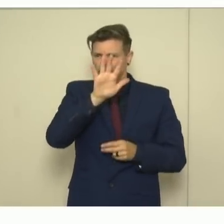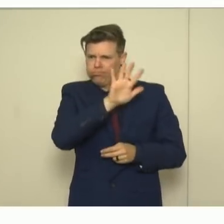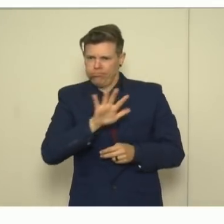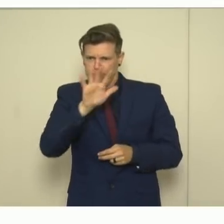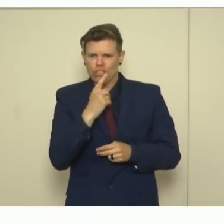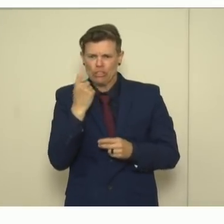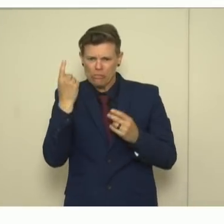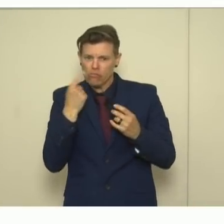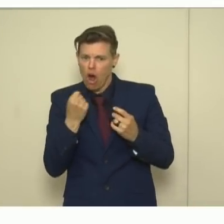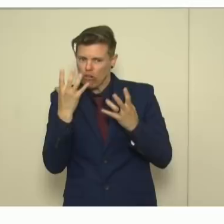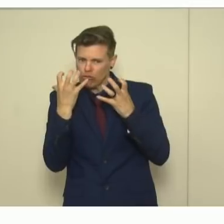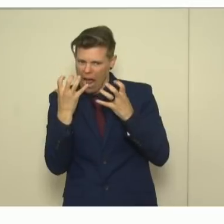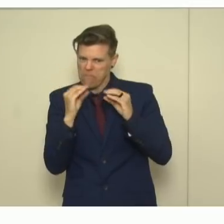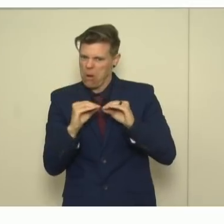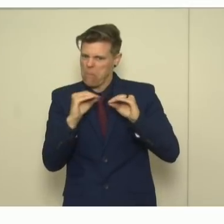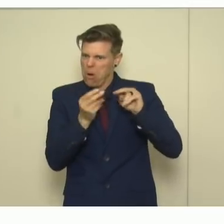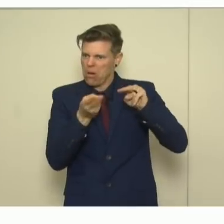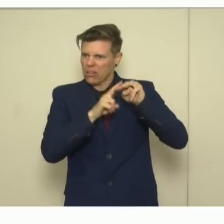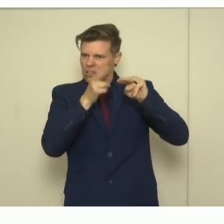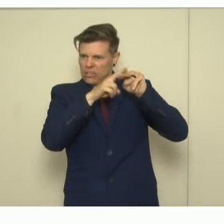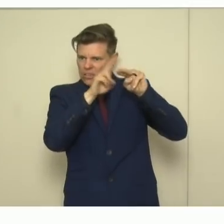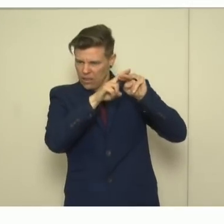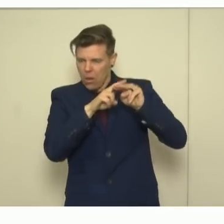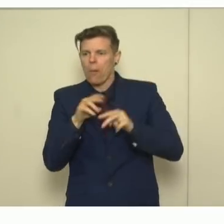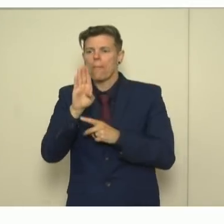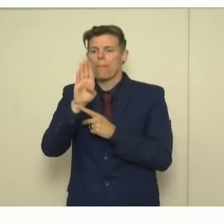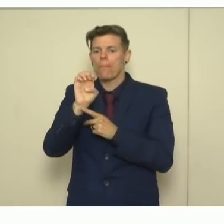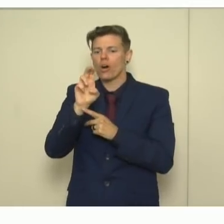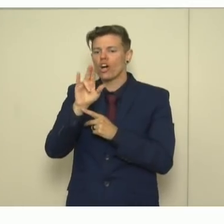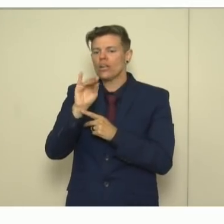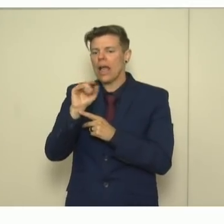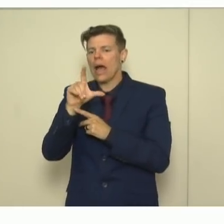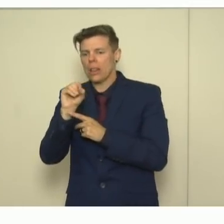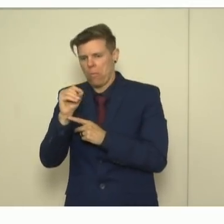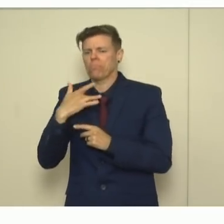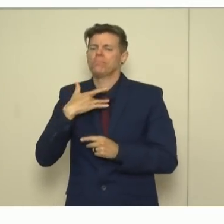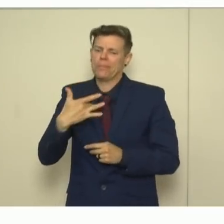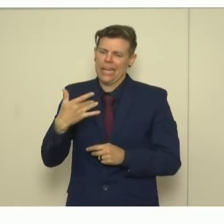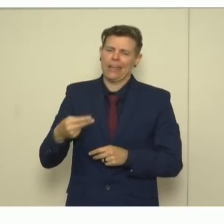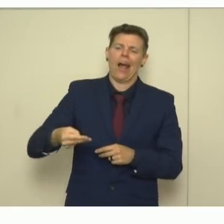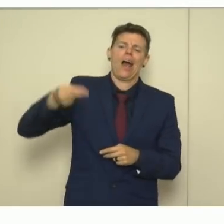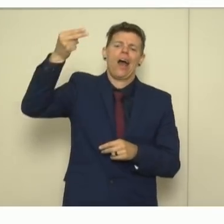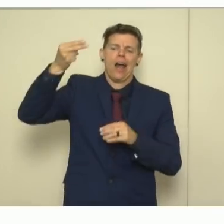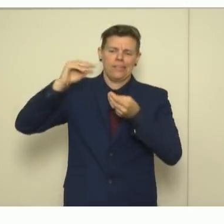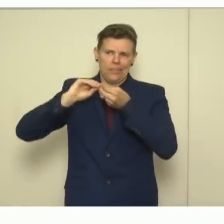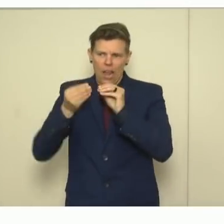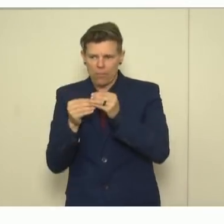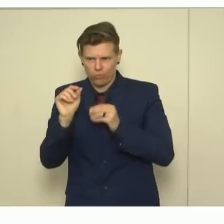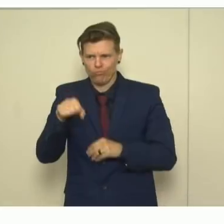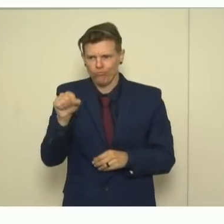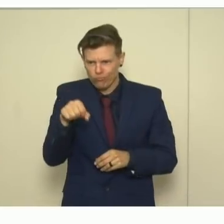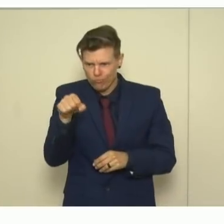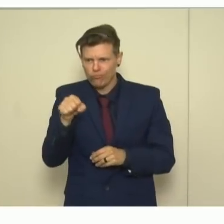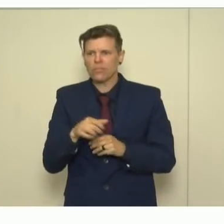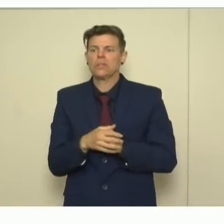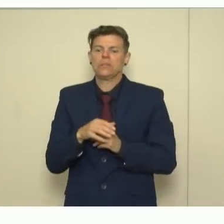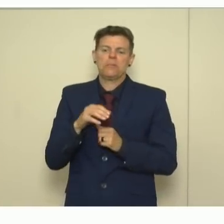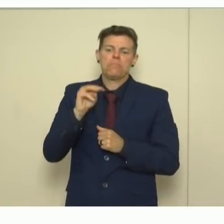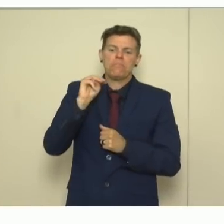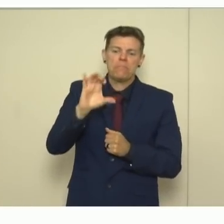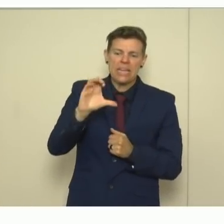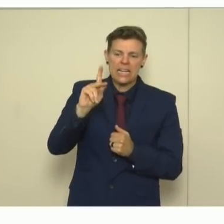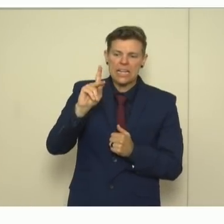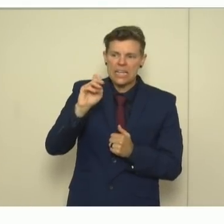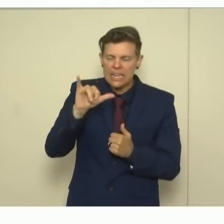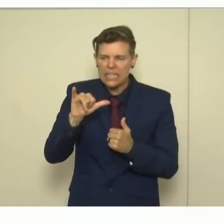with the most. And the top four remain Bernalillo, McKinley, San Juan, and Doña Ana in that order. But we're seeing more